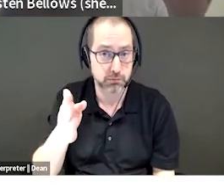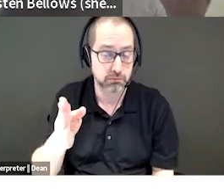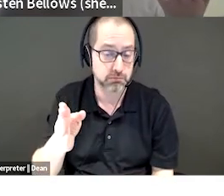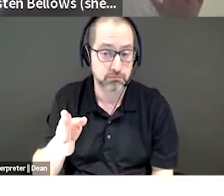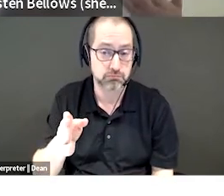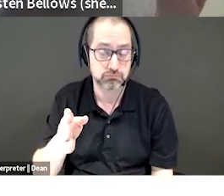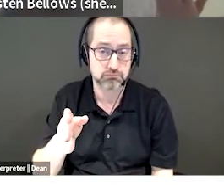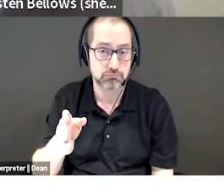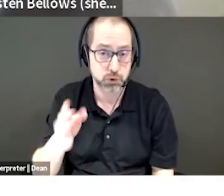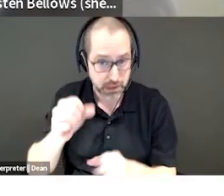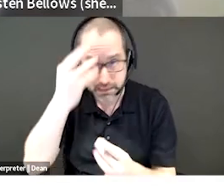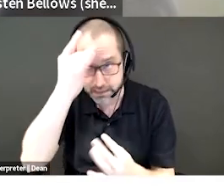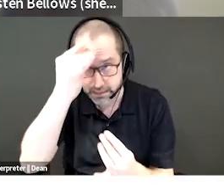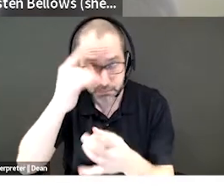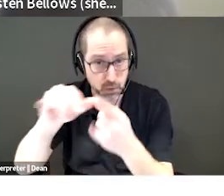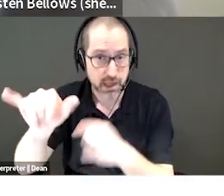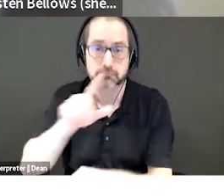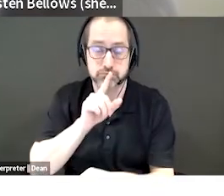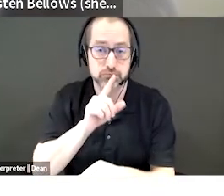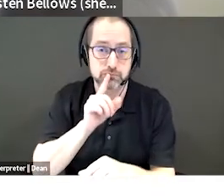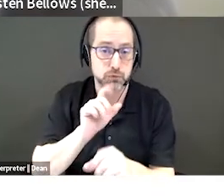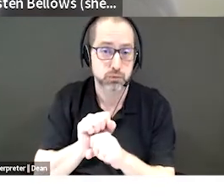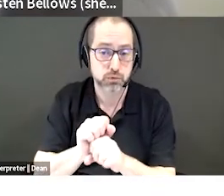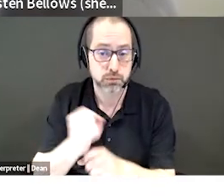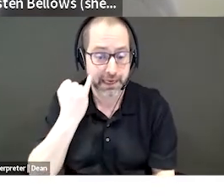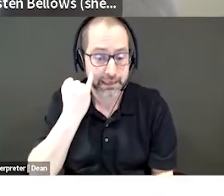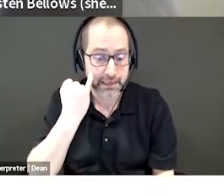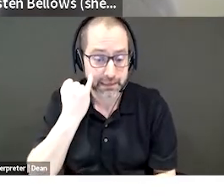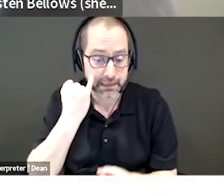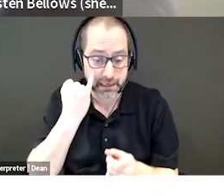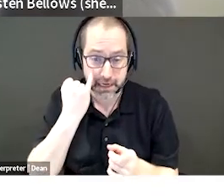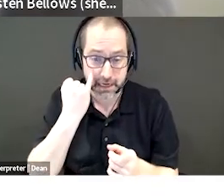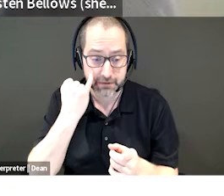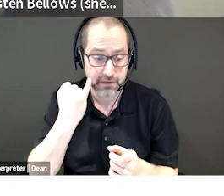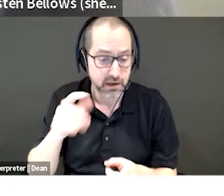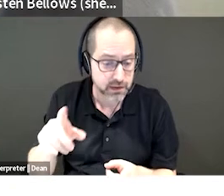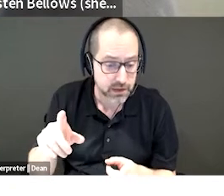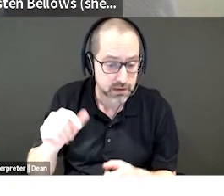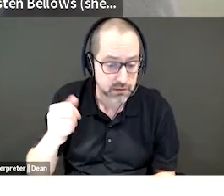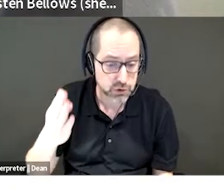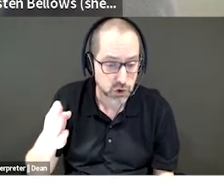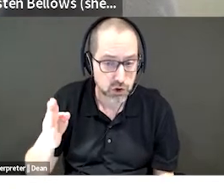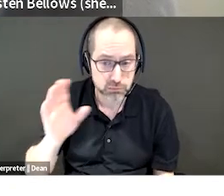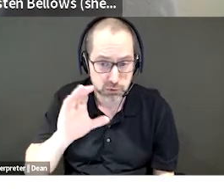nicer mindset, if that helps. Yeah, the job search. Yeah.